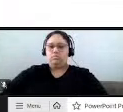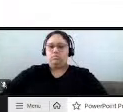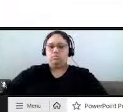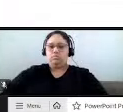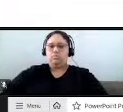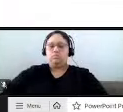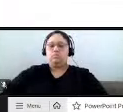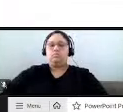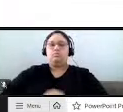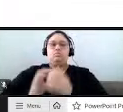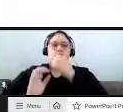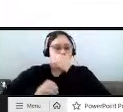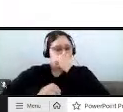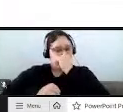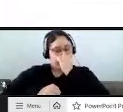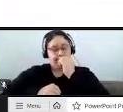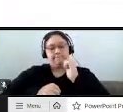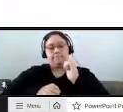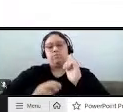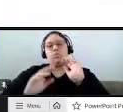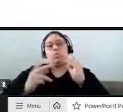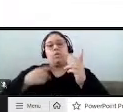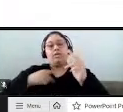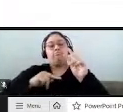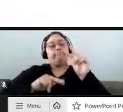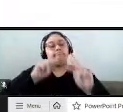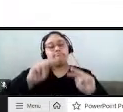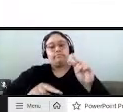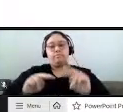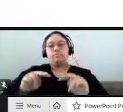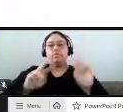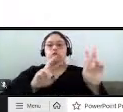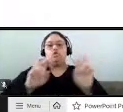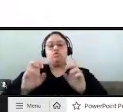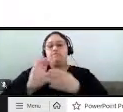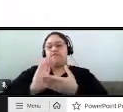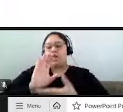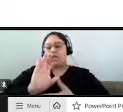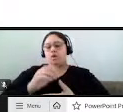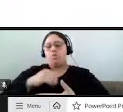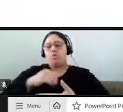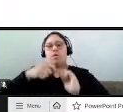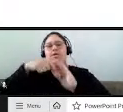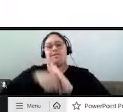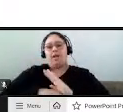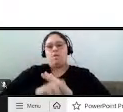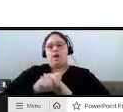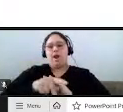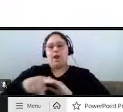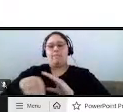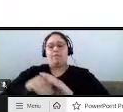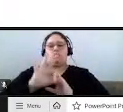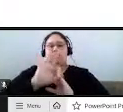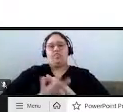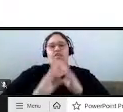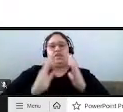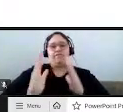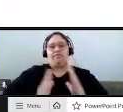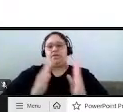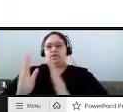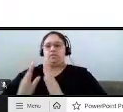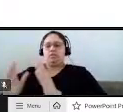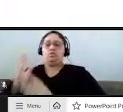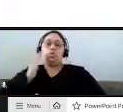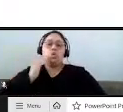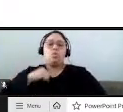issue with the funding, we also broke down the app into 3 phases, so that